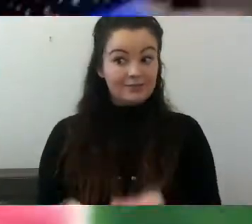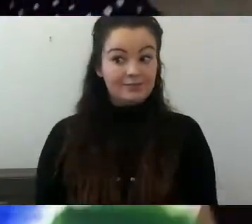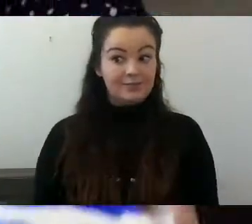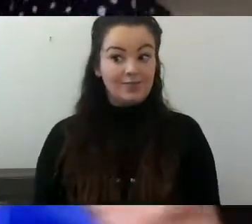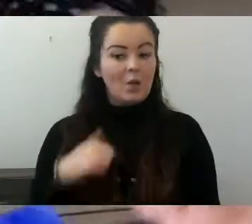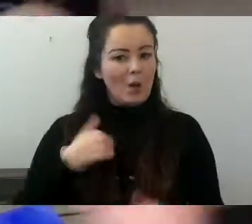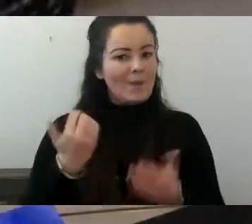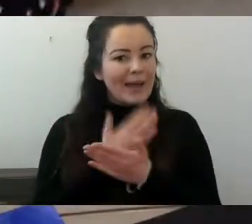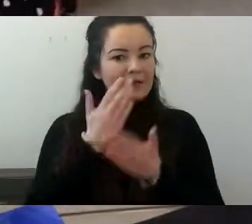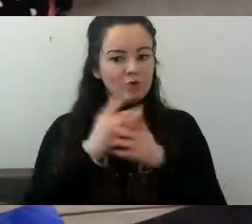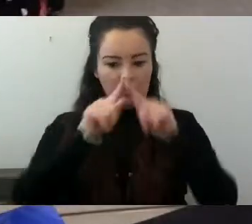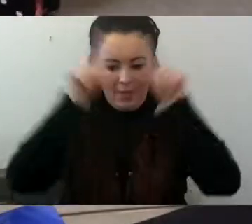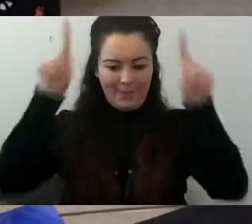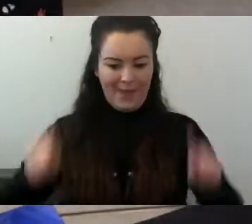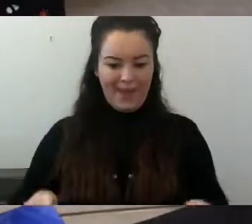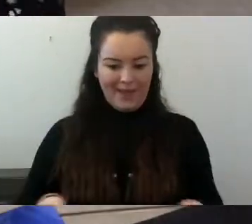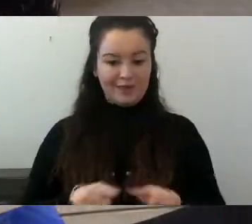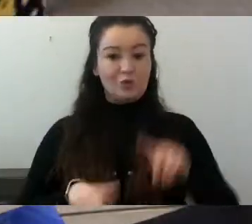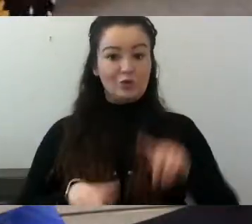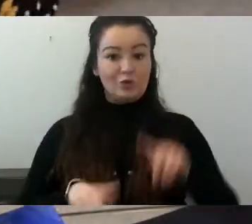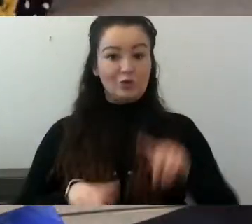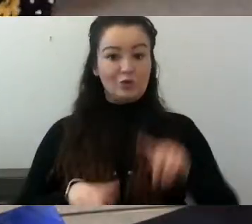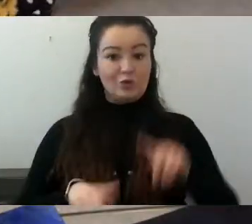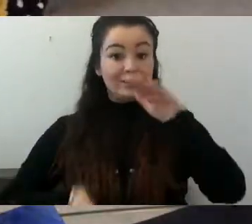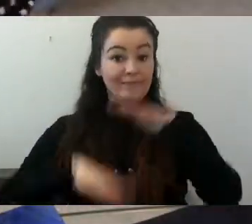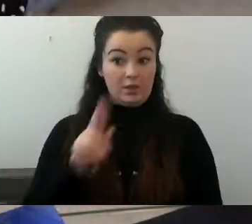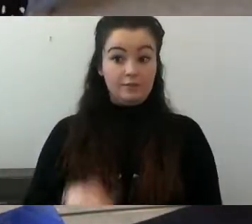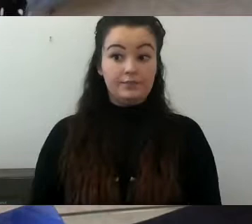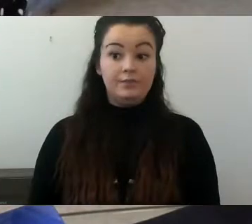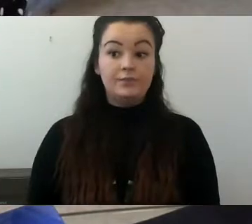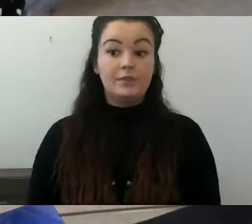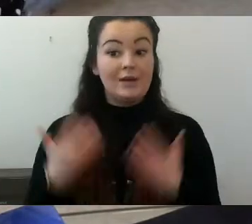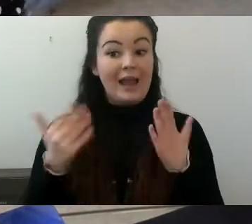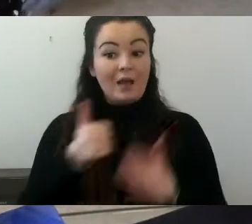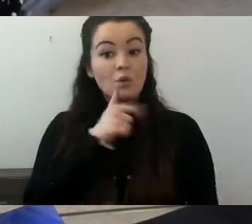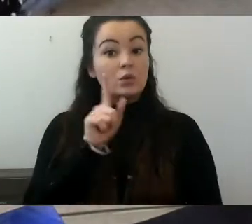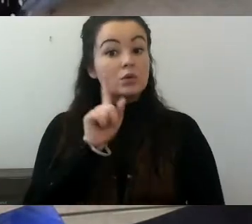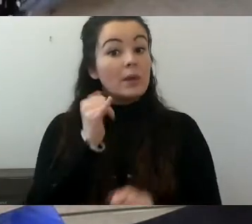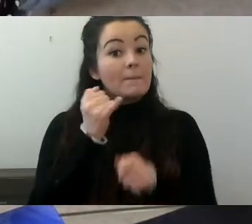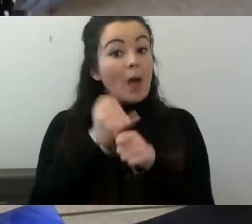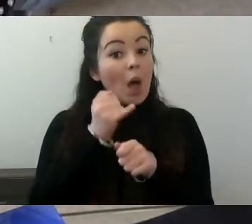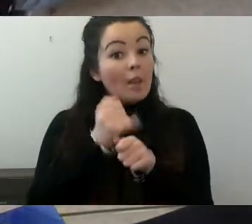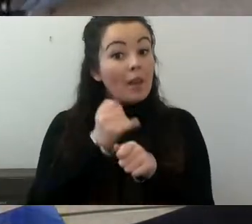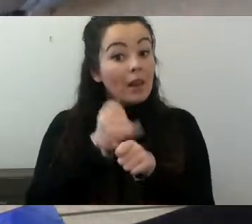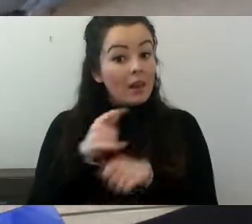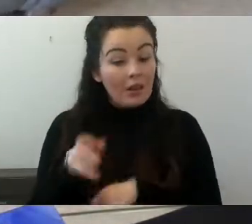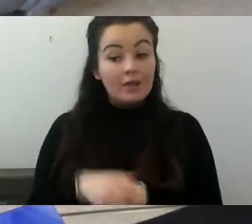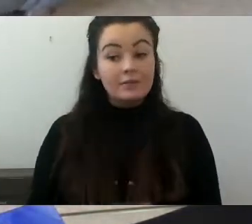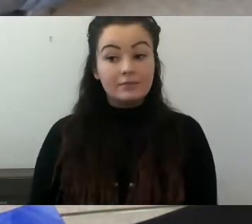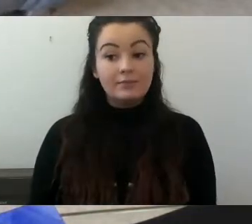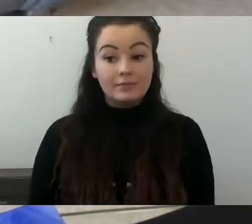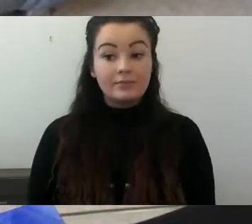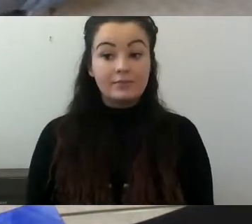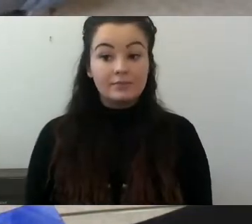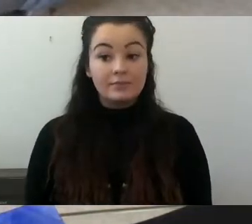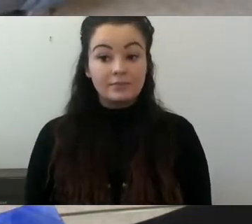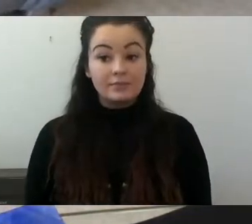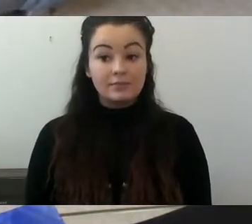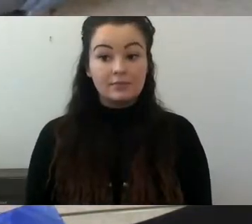There we go, and just fill up the whole page. Use a bit of purple.